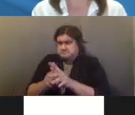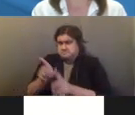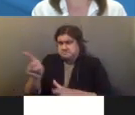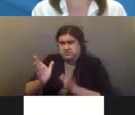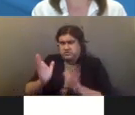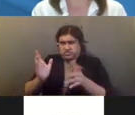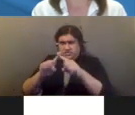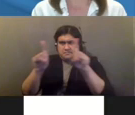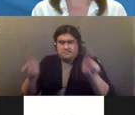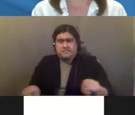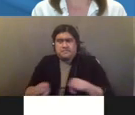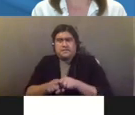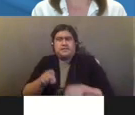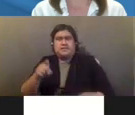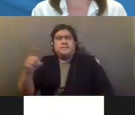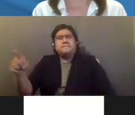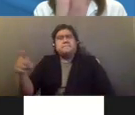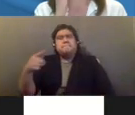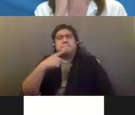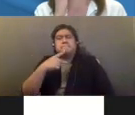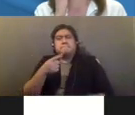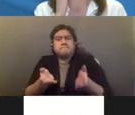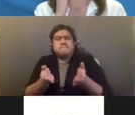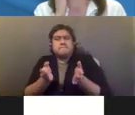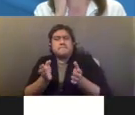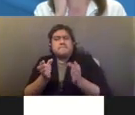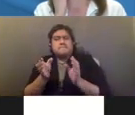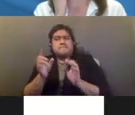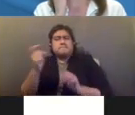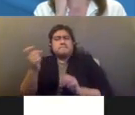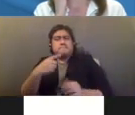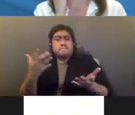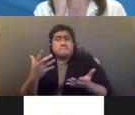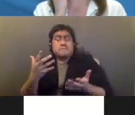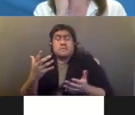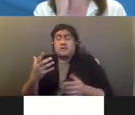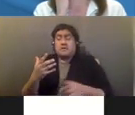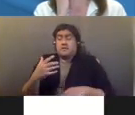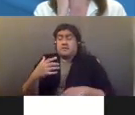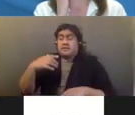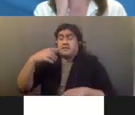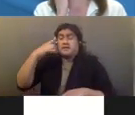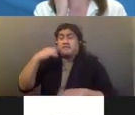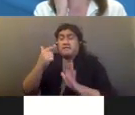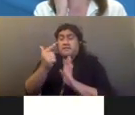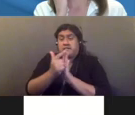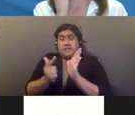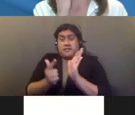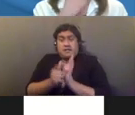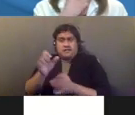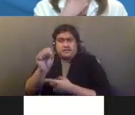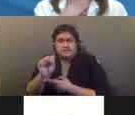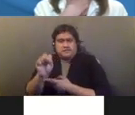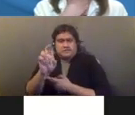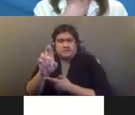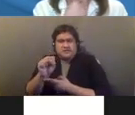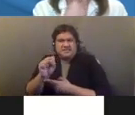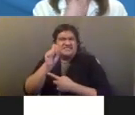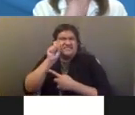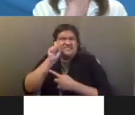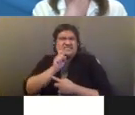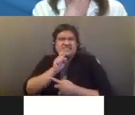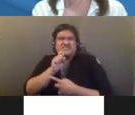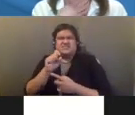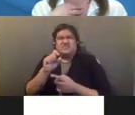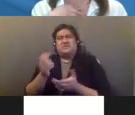be covered by law in California for sexual reassignment surgery? That's a great